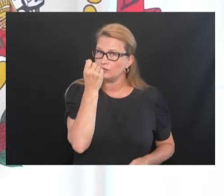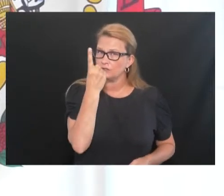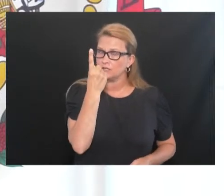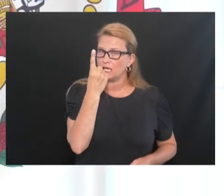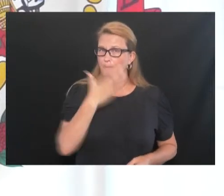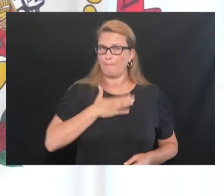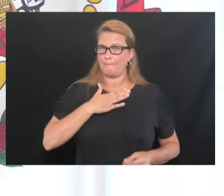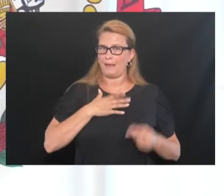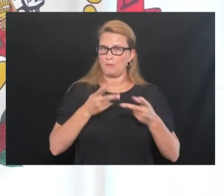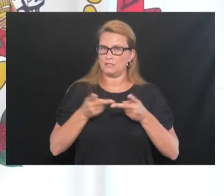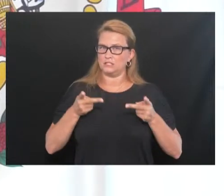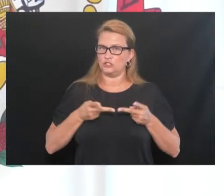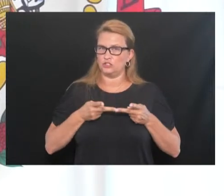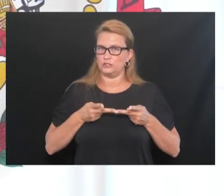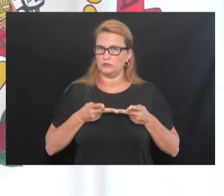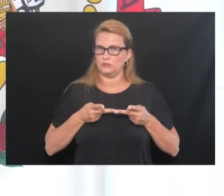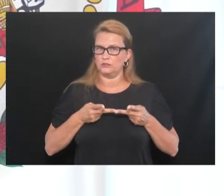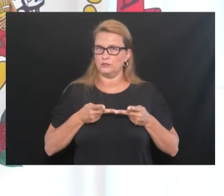stand.